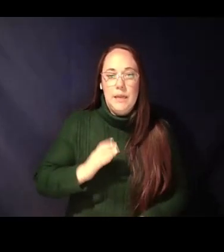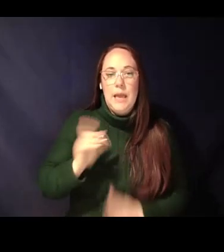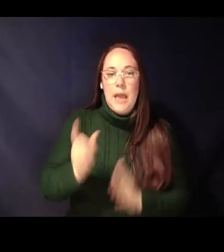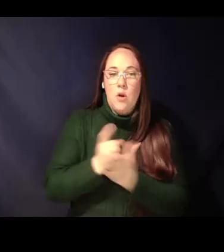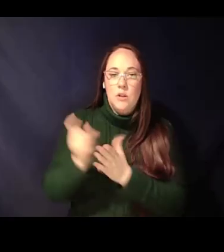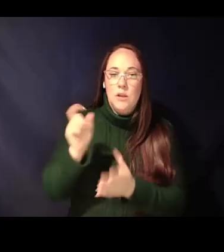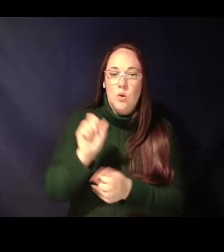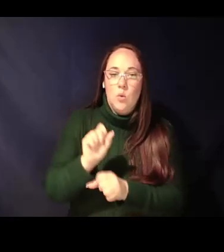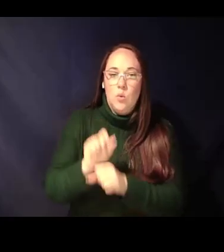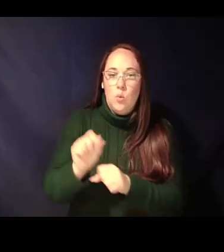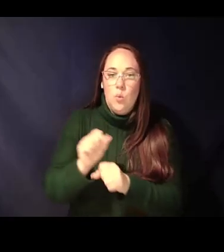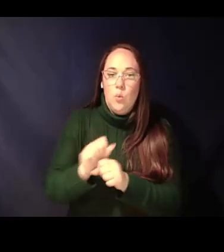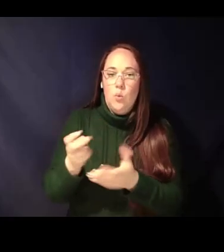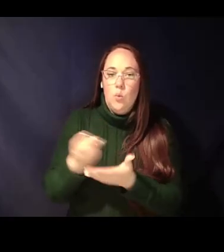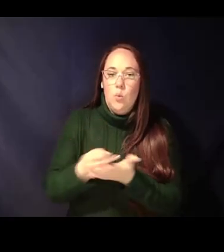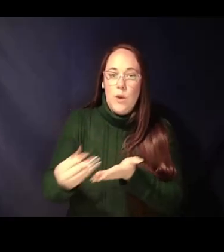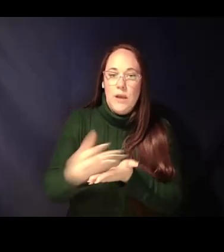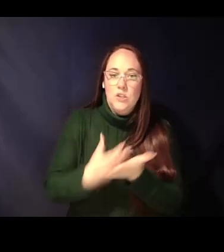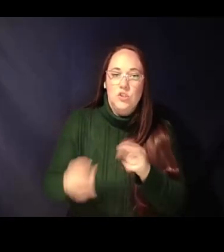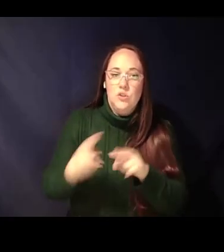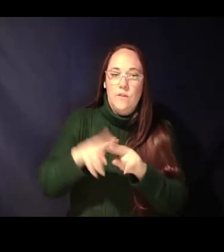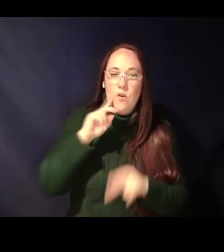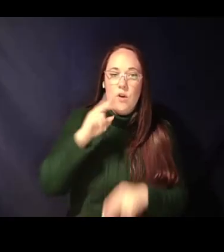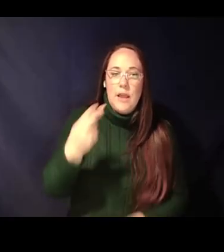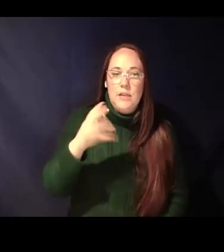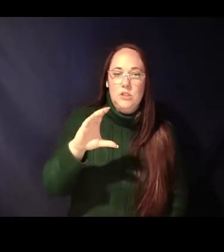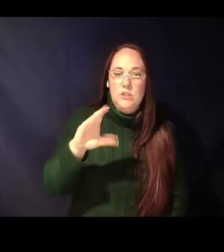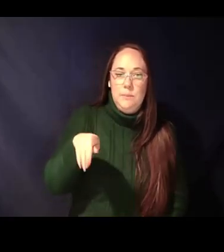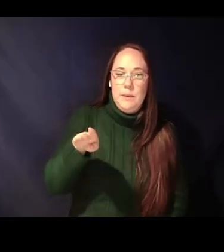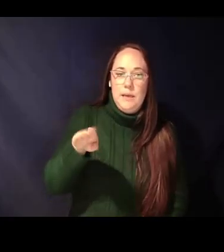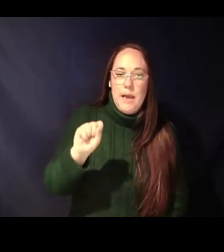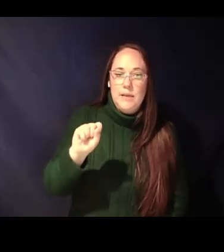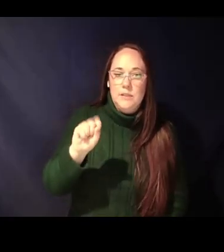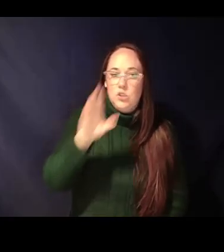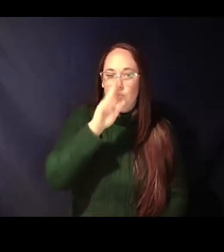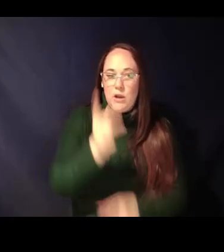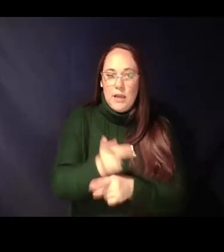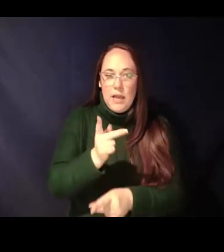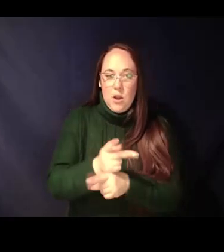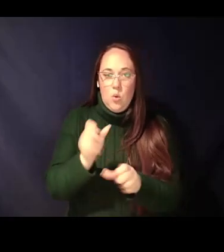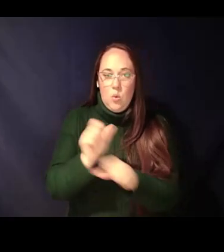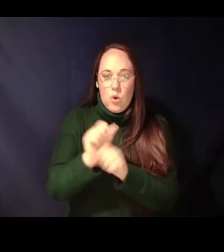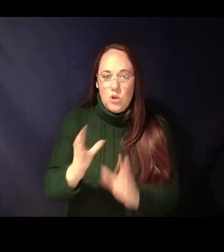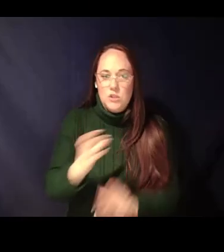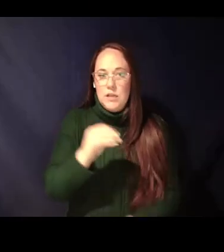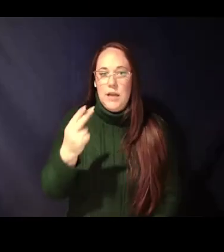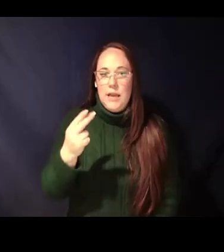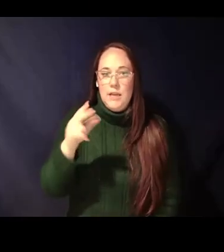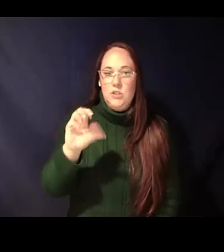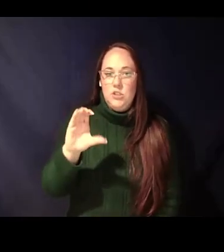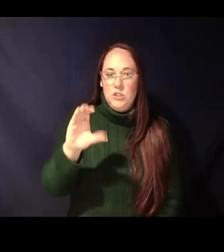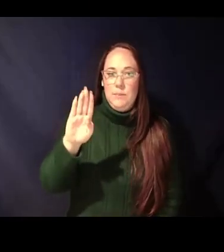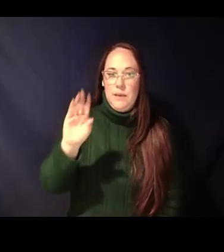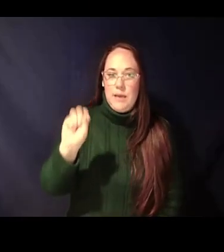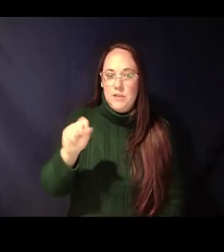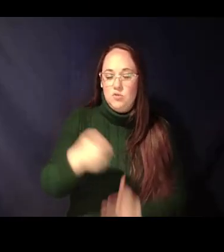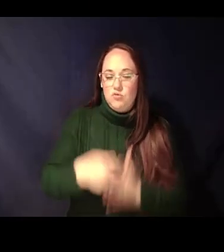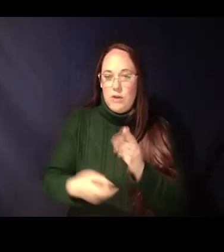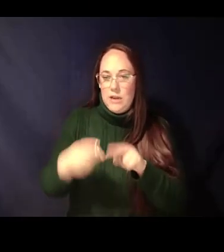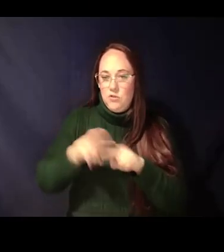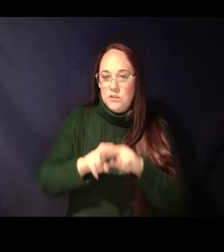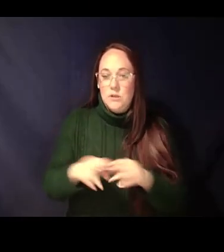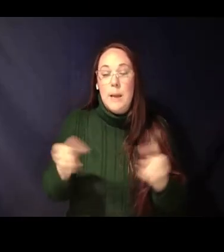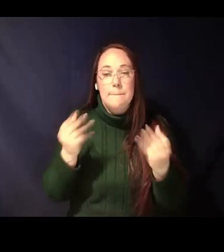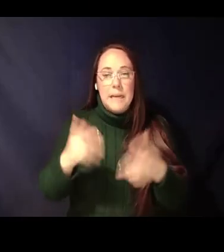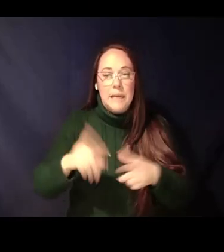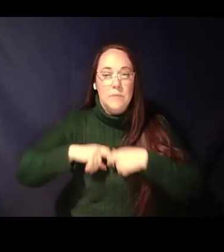care workers and HCBS rate increases. Many of these increases, or portions of these increases, have been